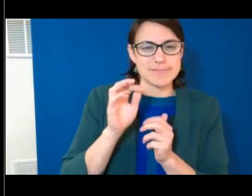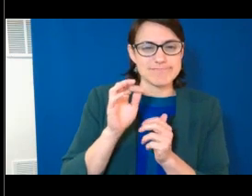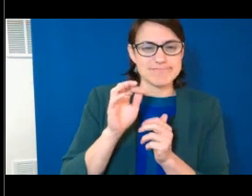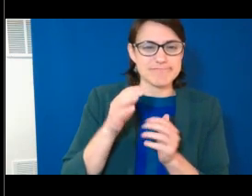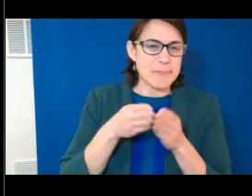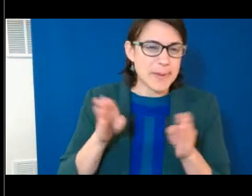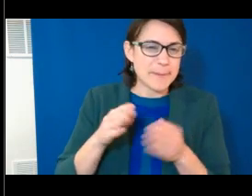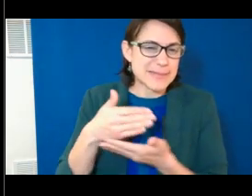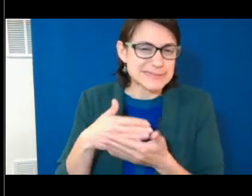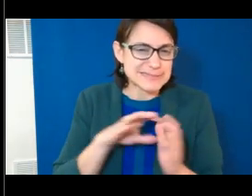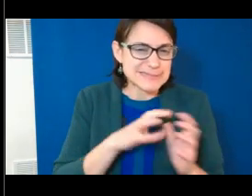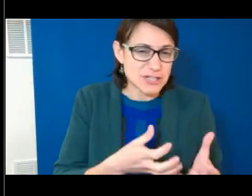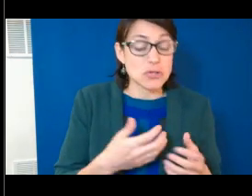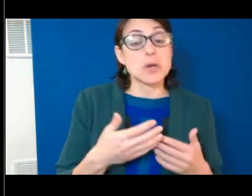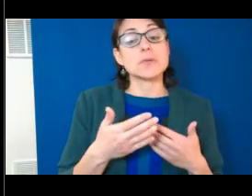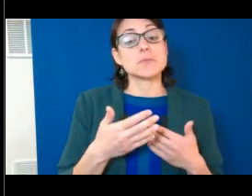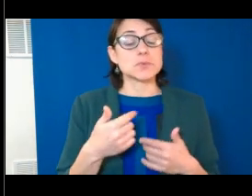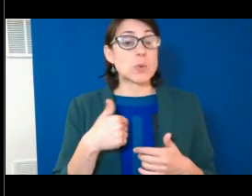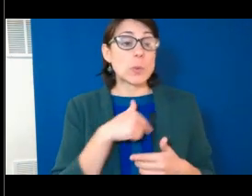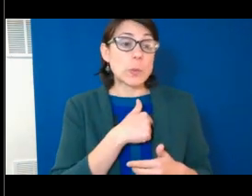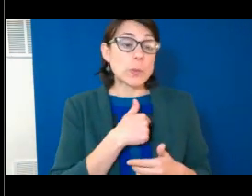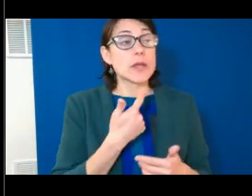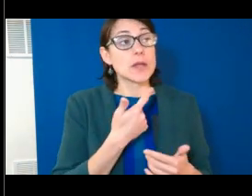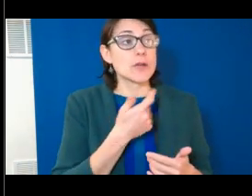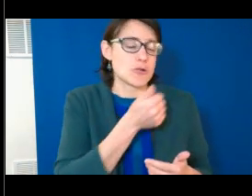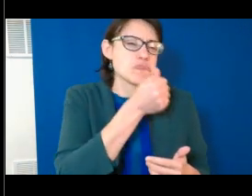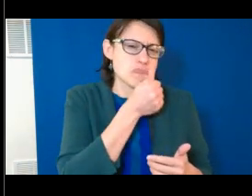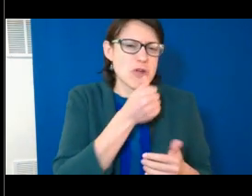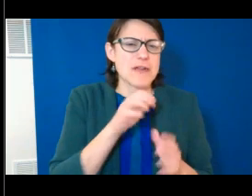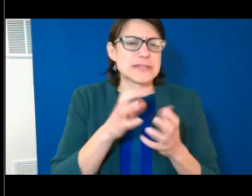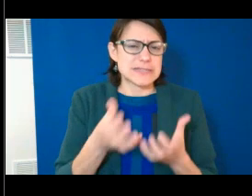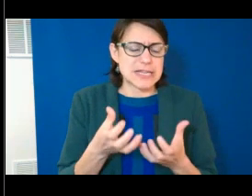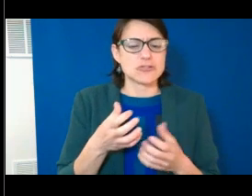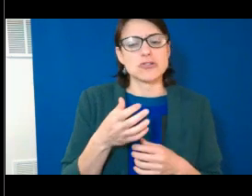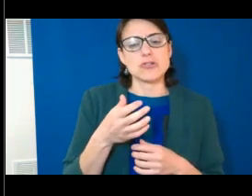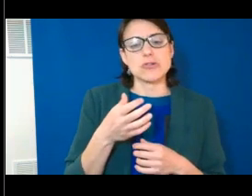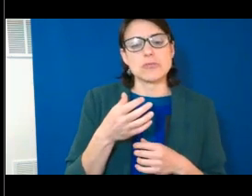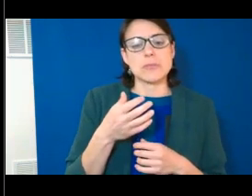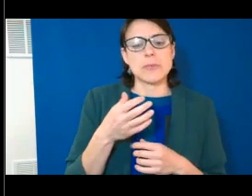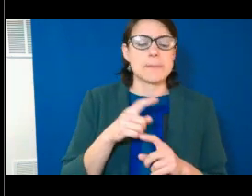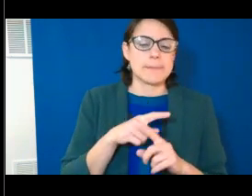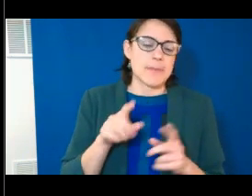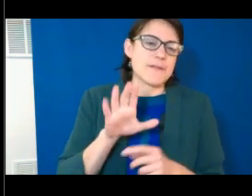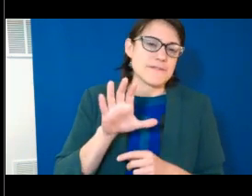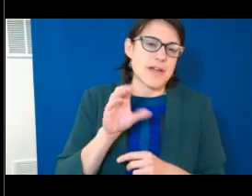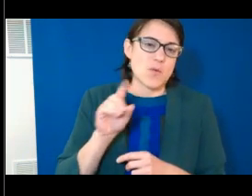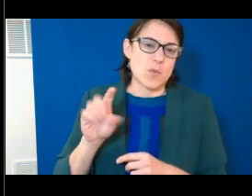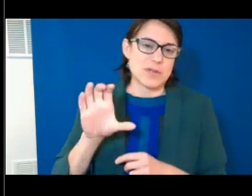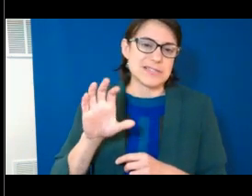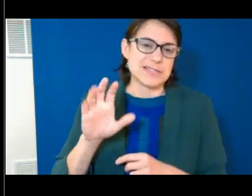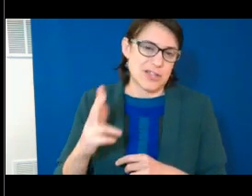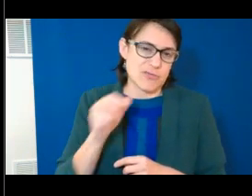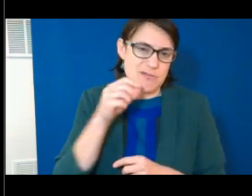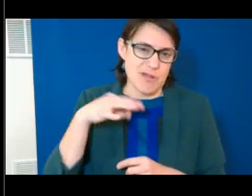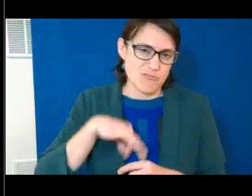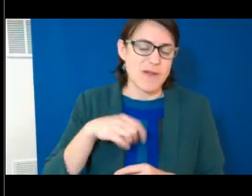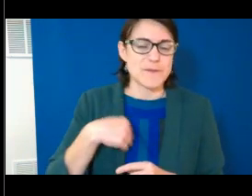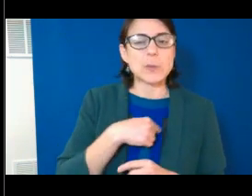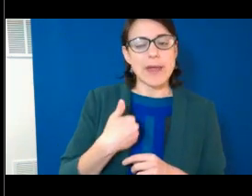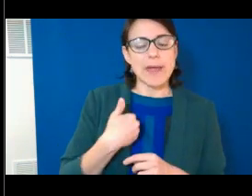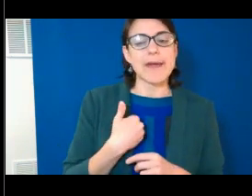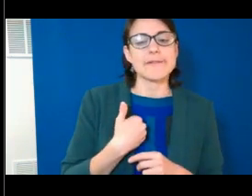although we are private sector, more a 501c3, there's certainly corporate institutional reputation that we have to be careful